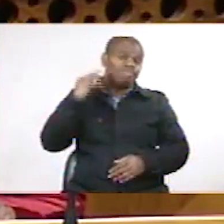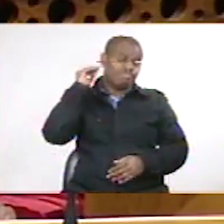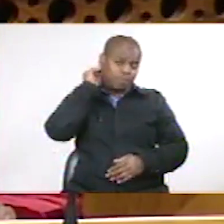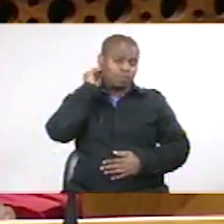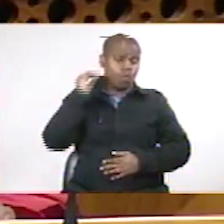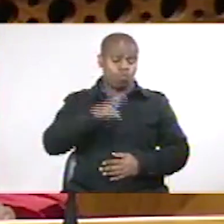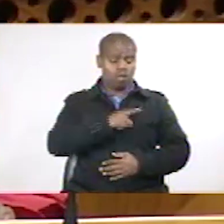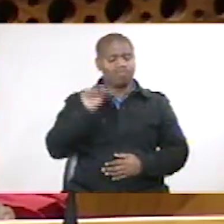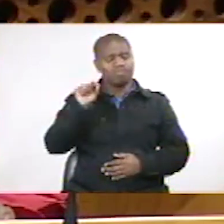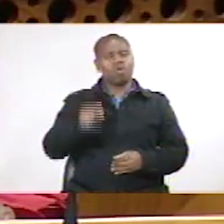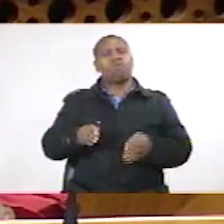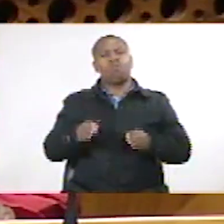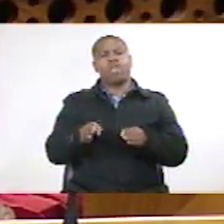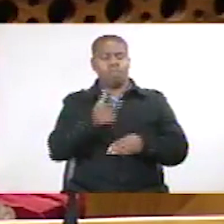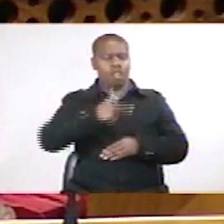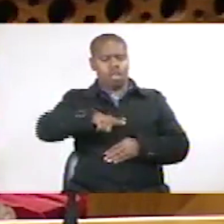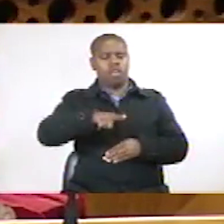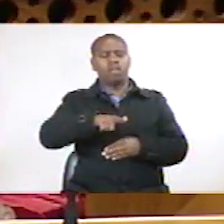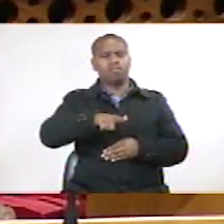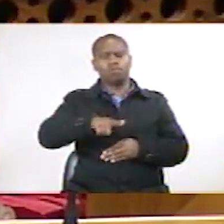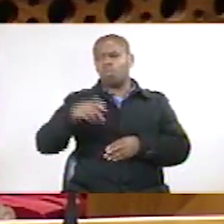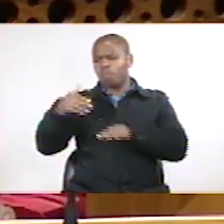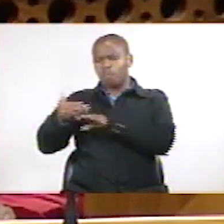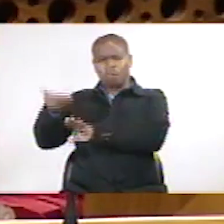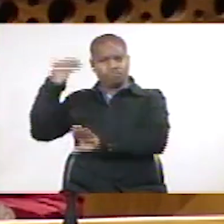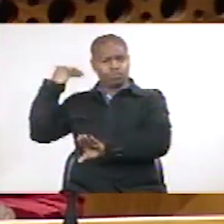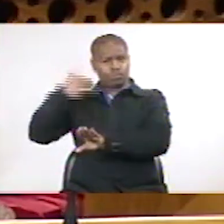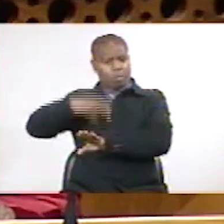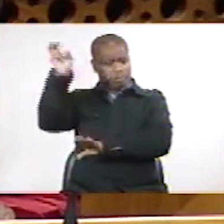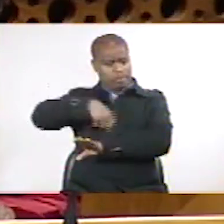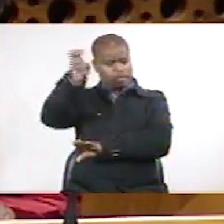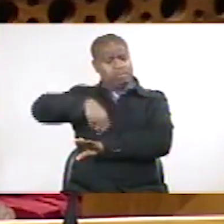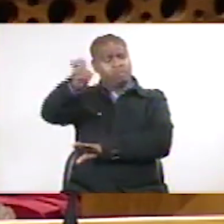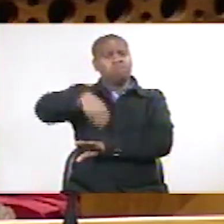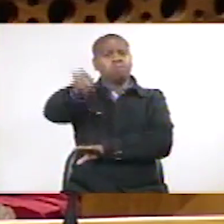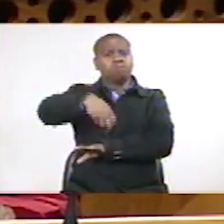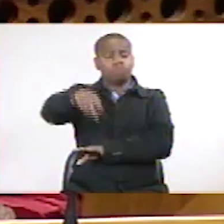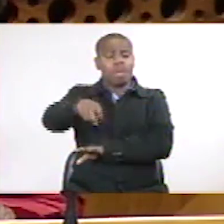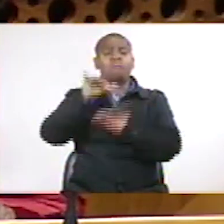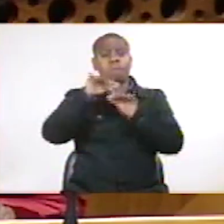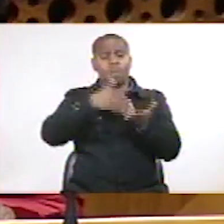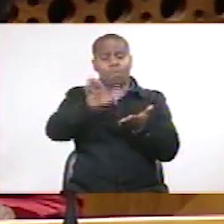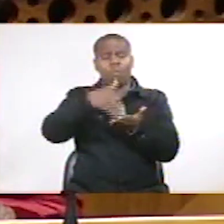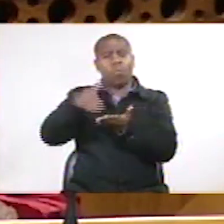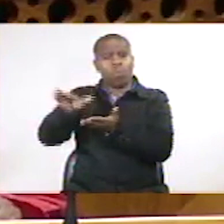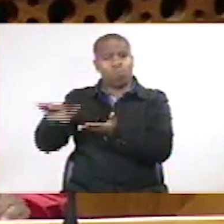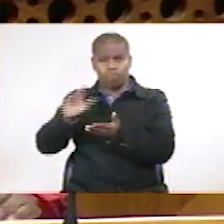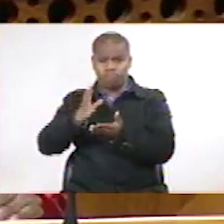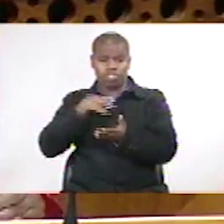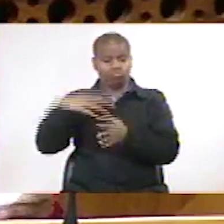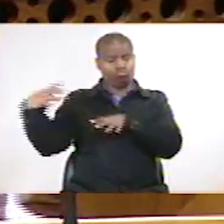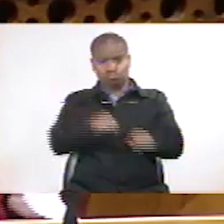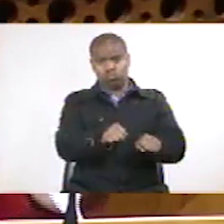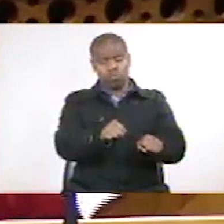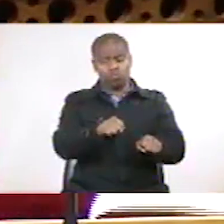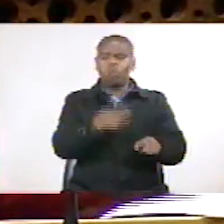only way we can return the land stolen of our people. This is the only way we can make sure that there's dignity for our people.